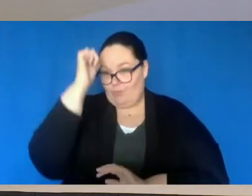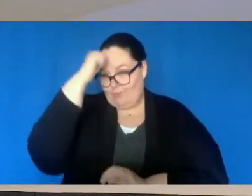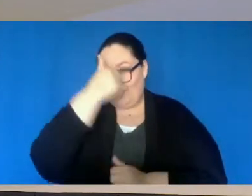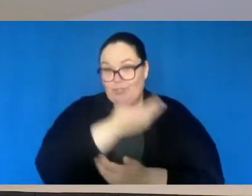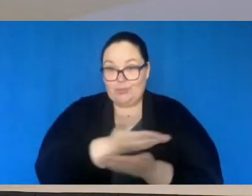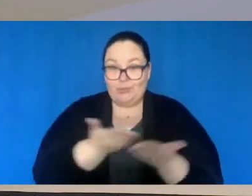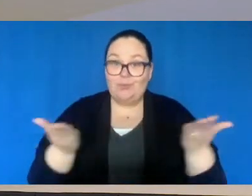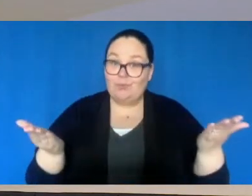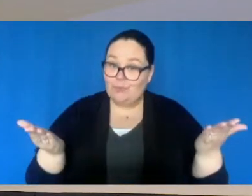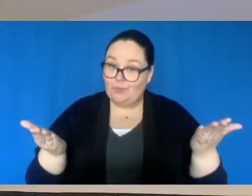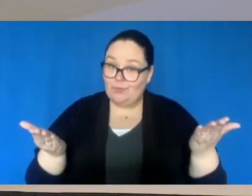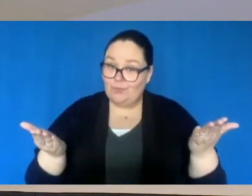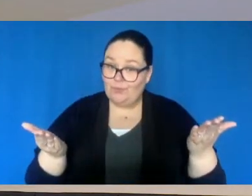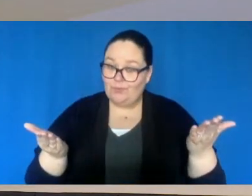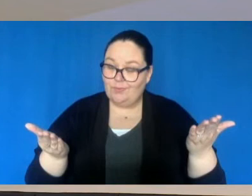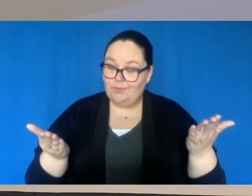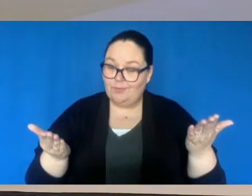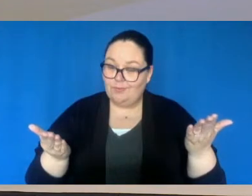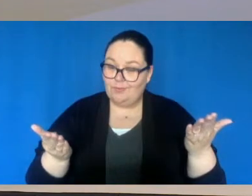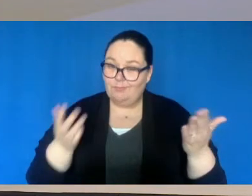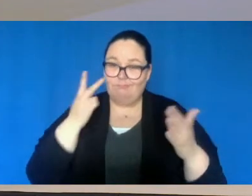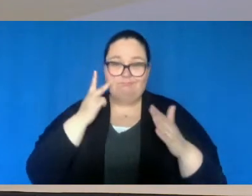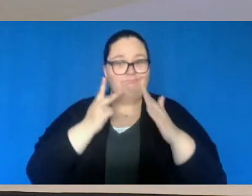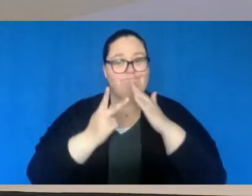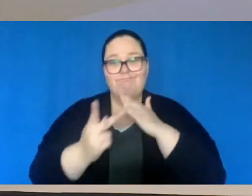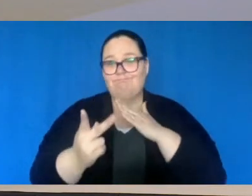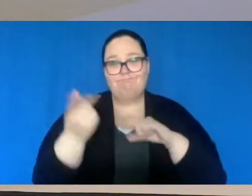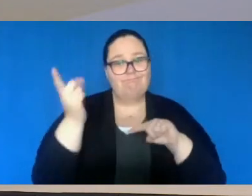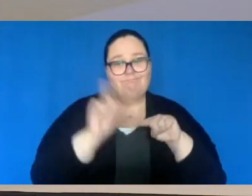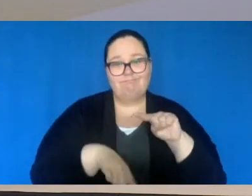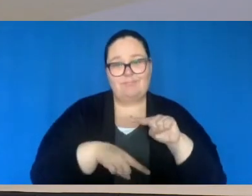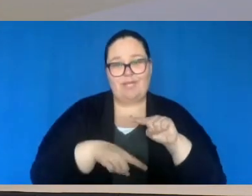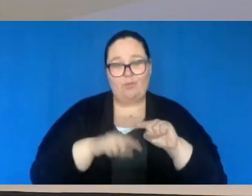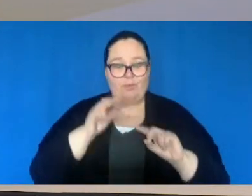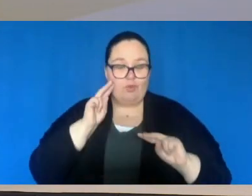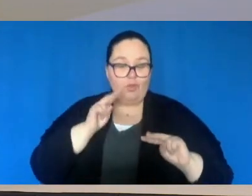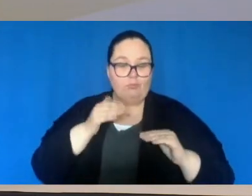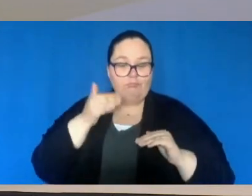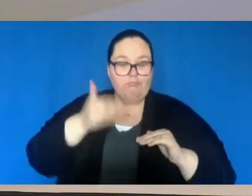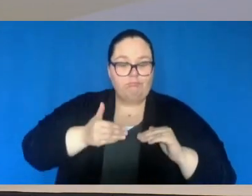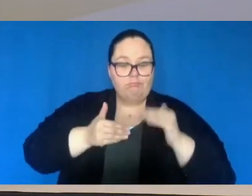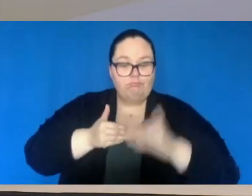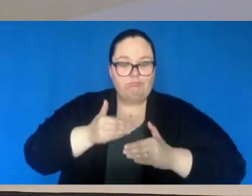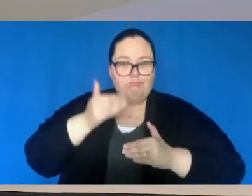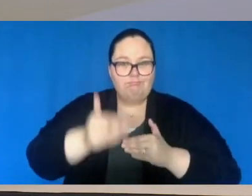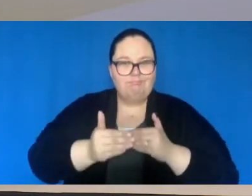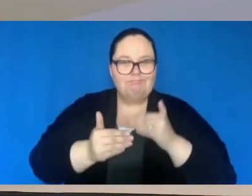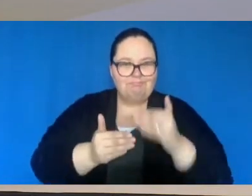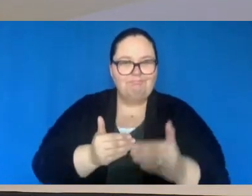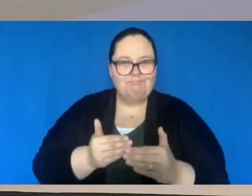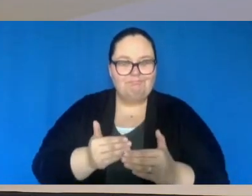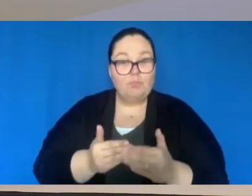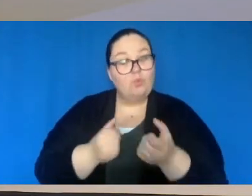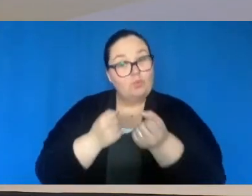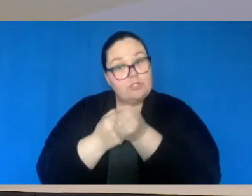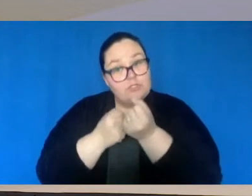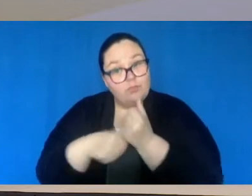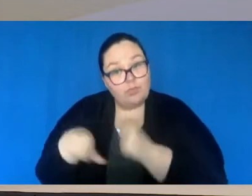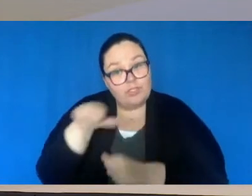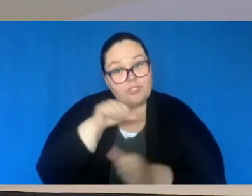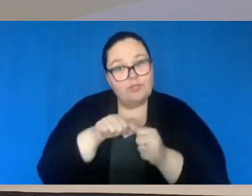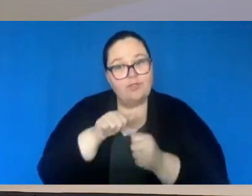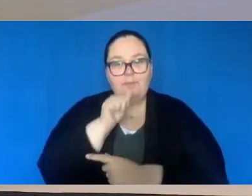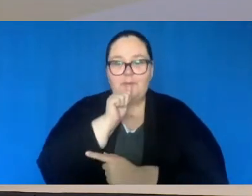we have to do this one day at a time right now. So as we continue to support one another, let us continue to be patient and